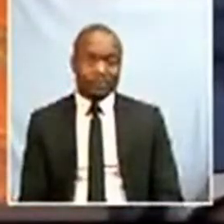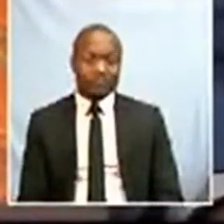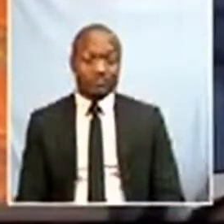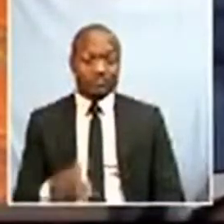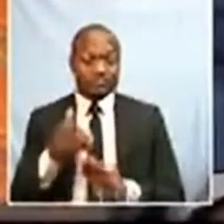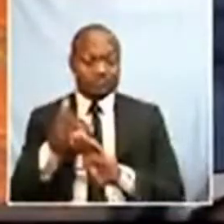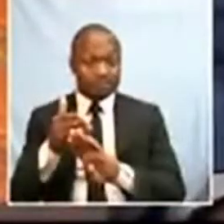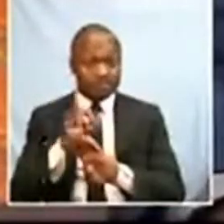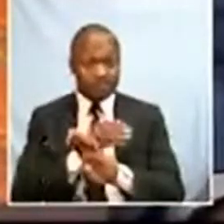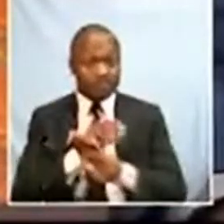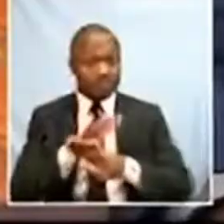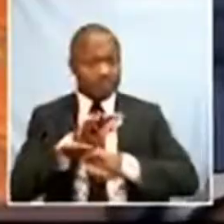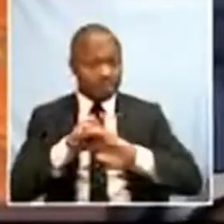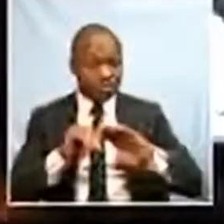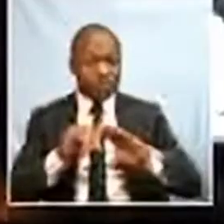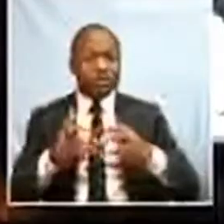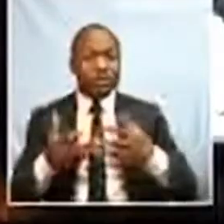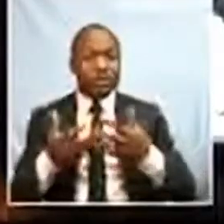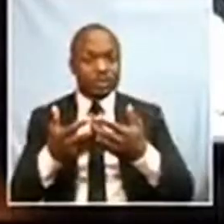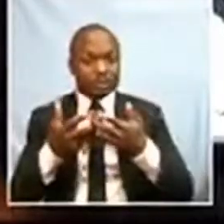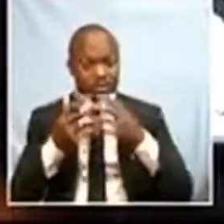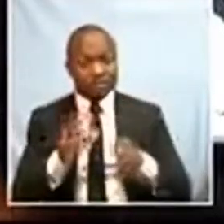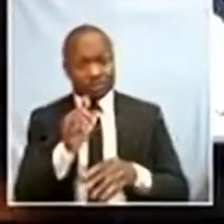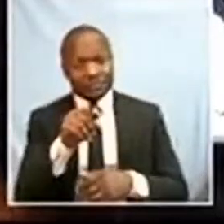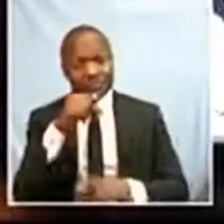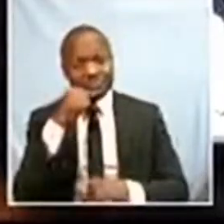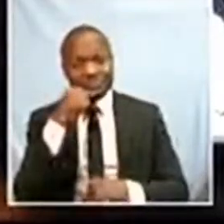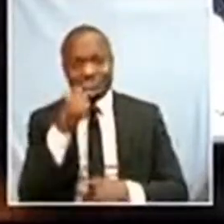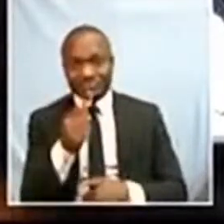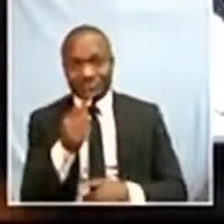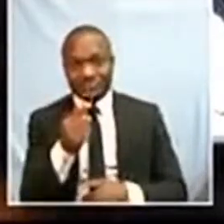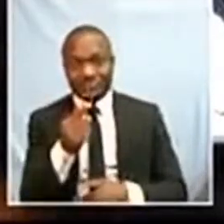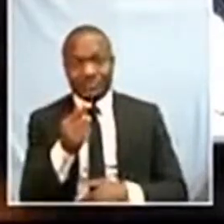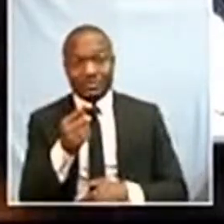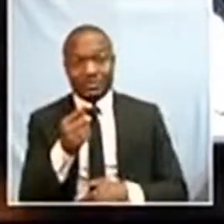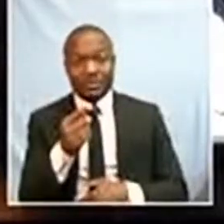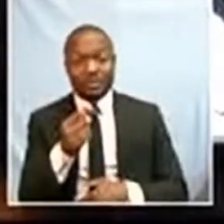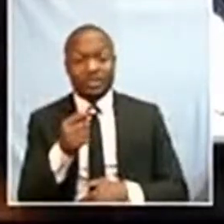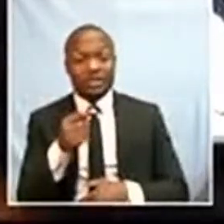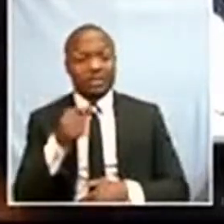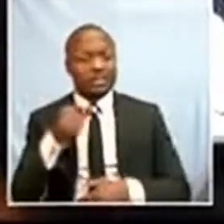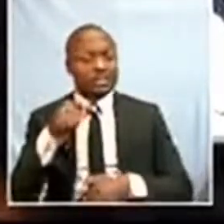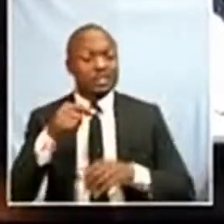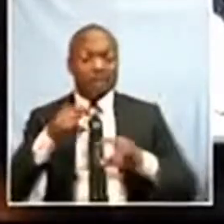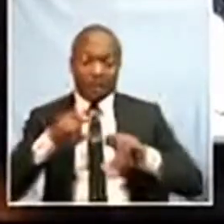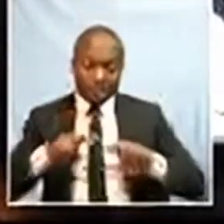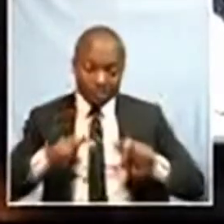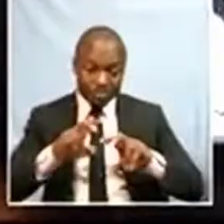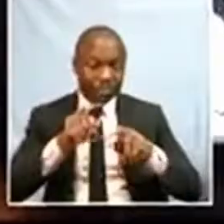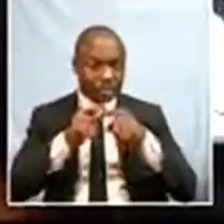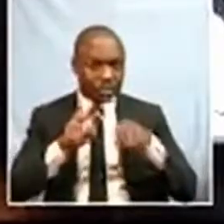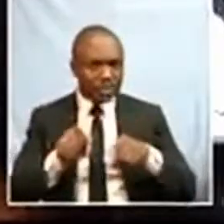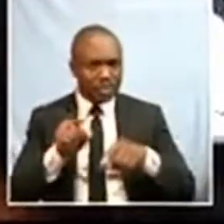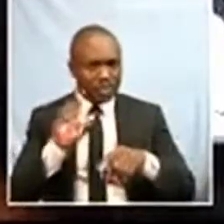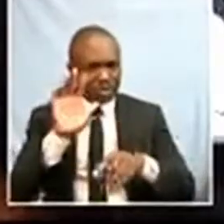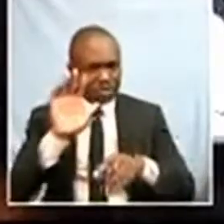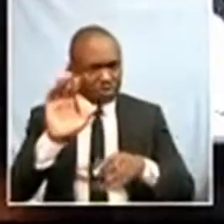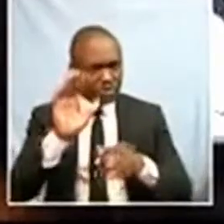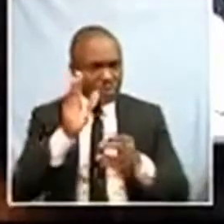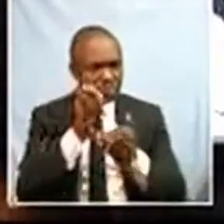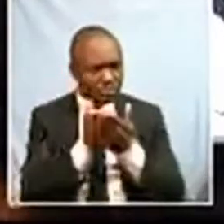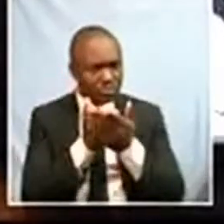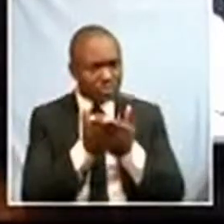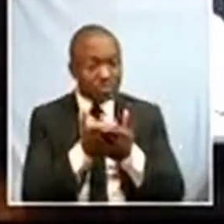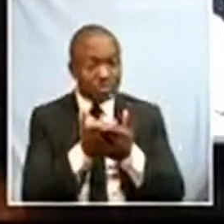Before you call upon the engineer, you said the due diligence was done by the procurement. Is it your submission that